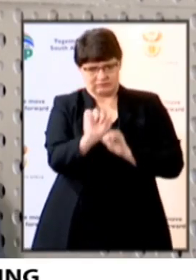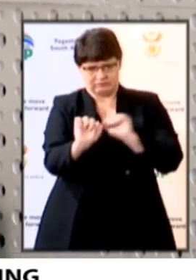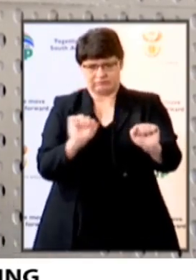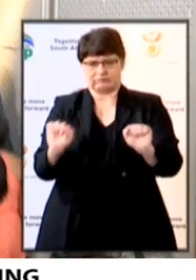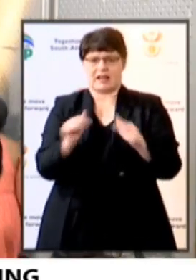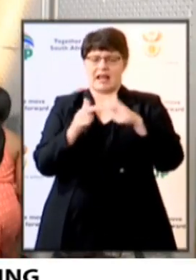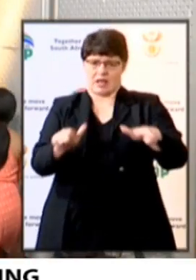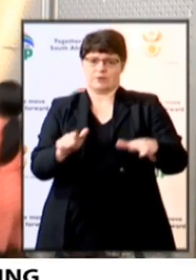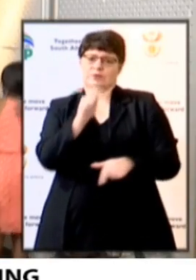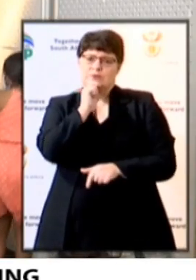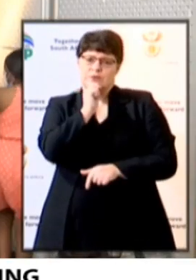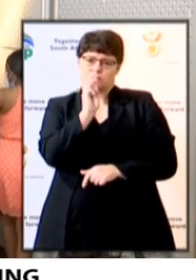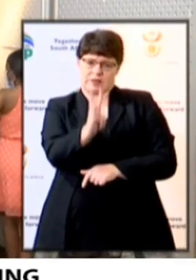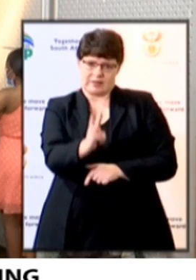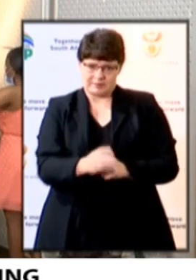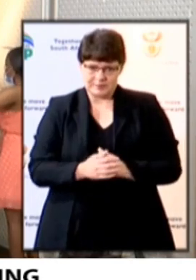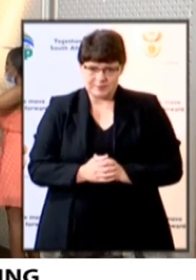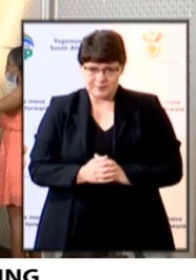Minister.